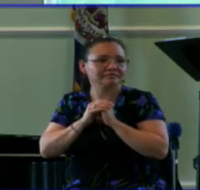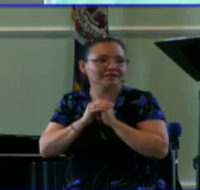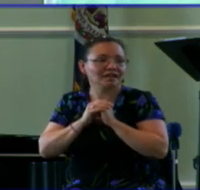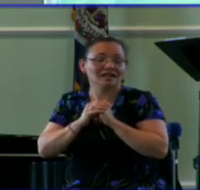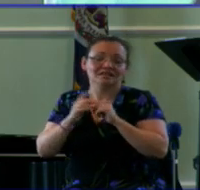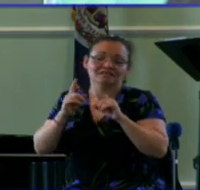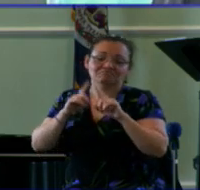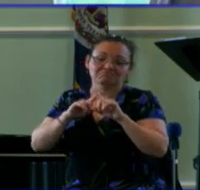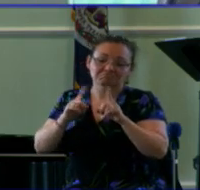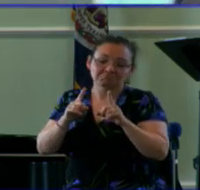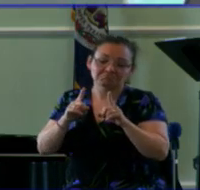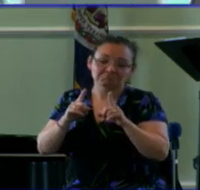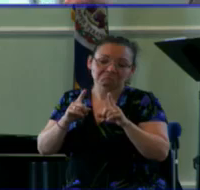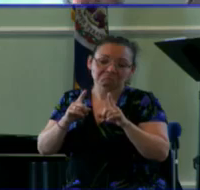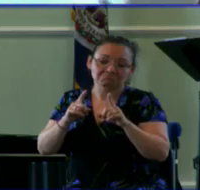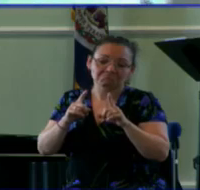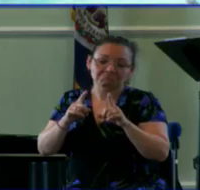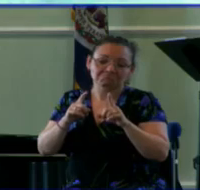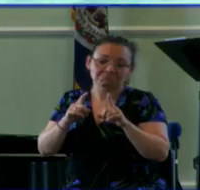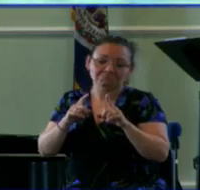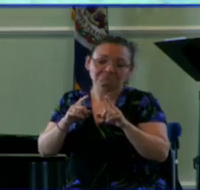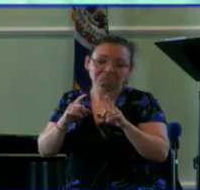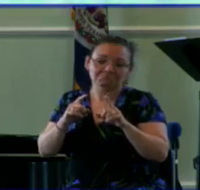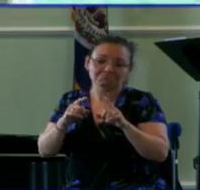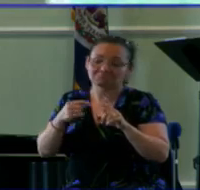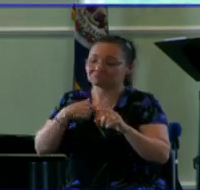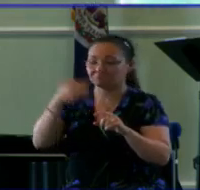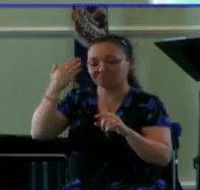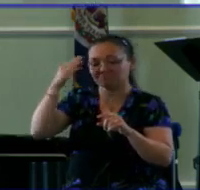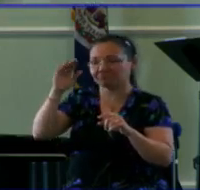But little did I know that God